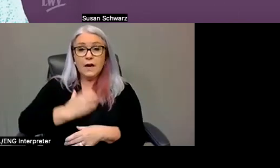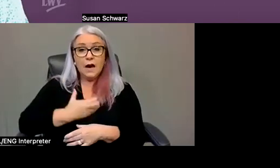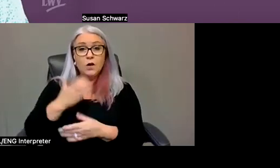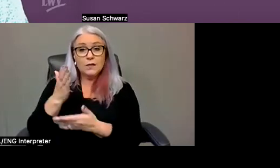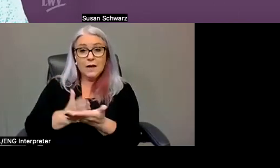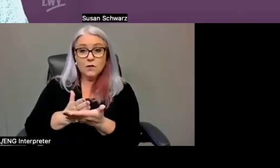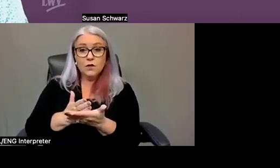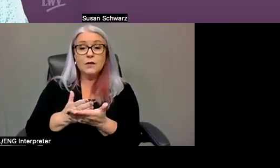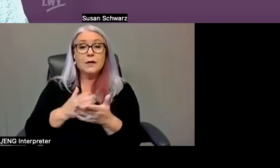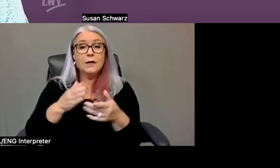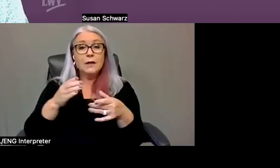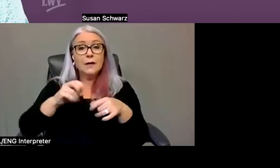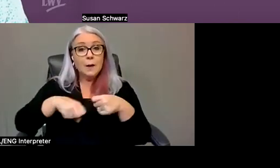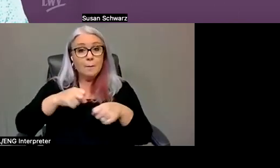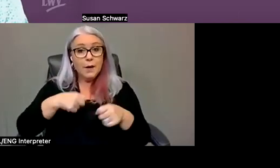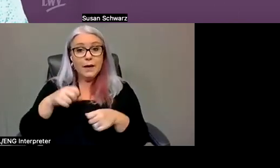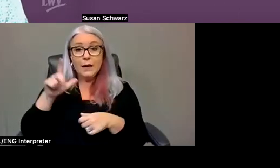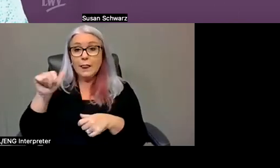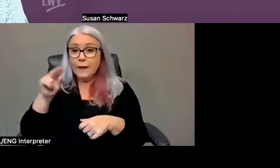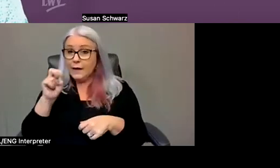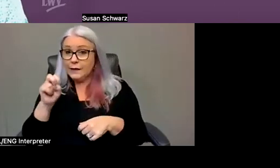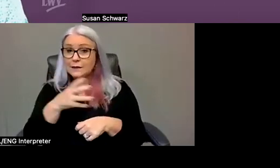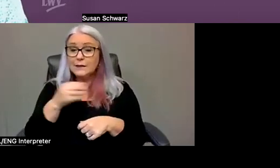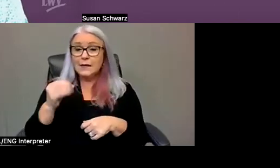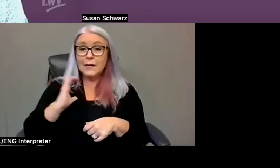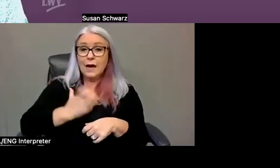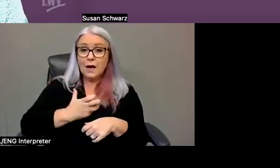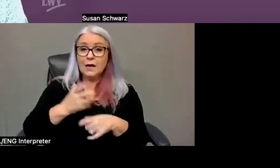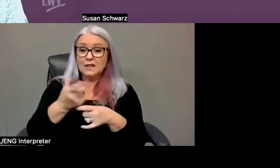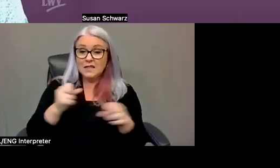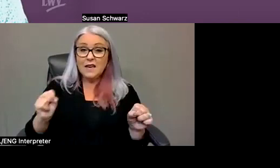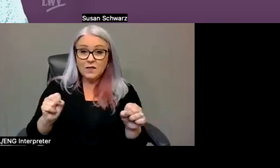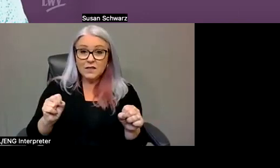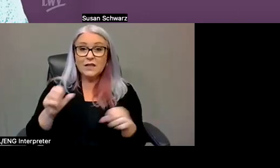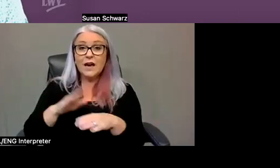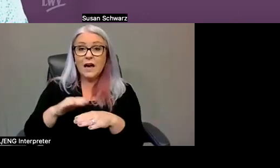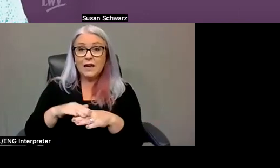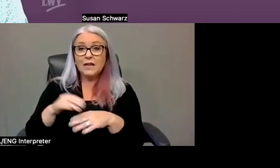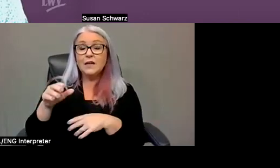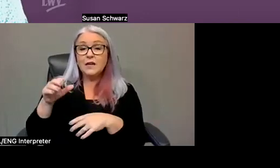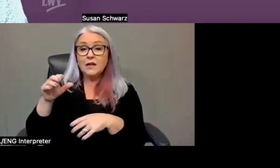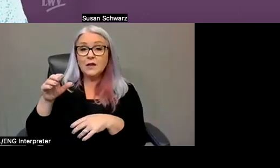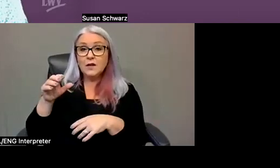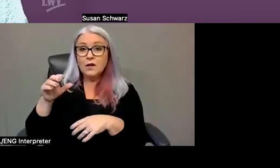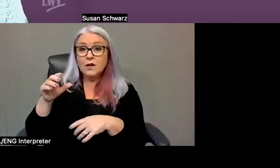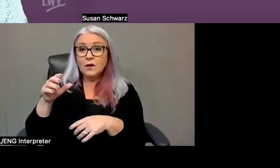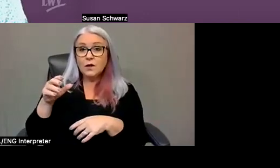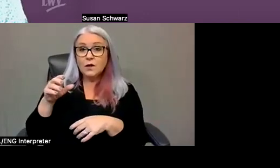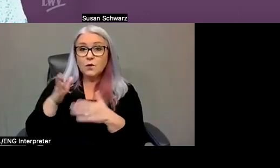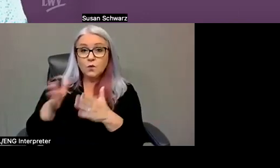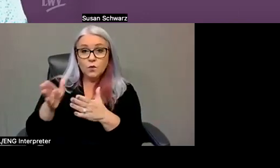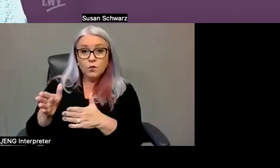bike safety on Route 9 is a very important to us, and we will continue